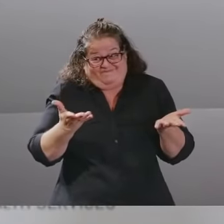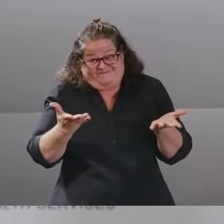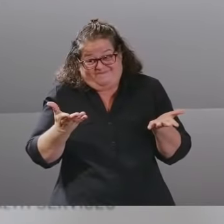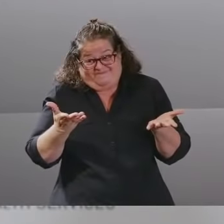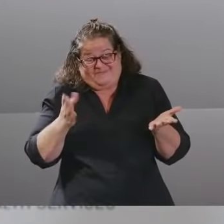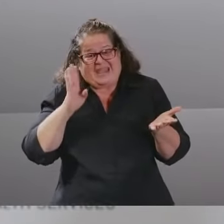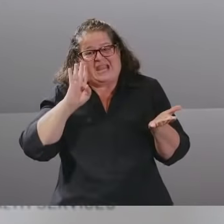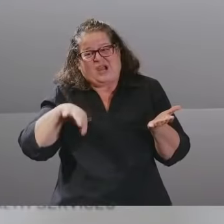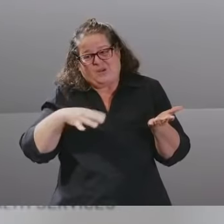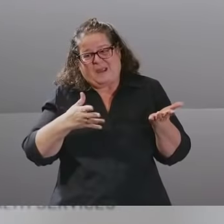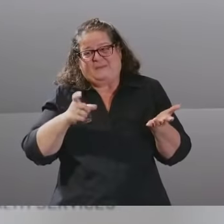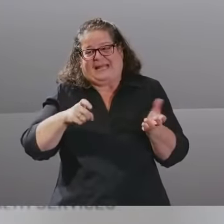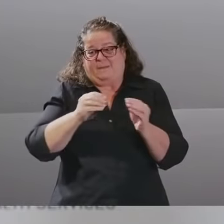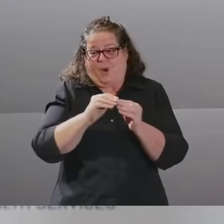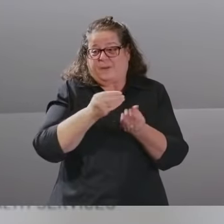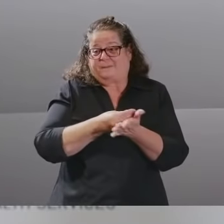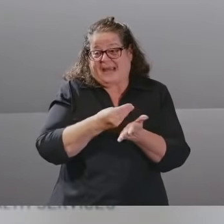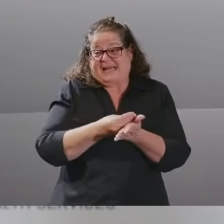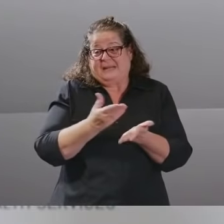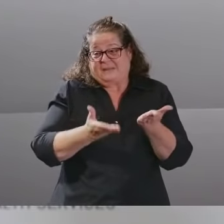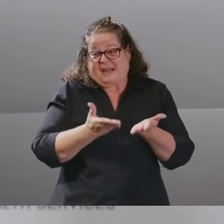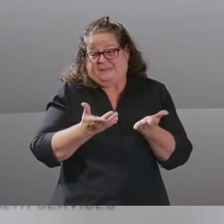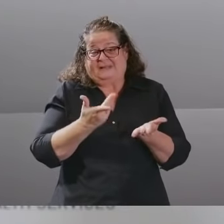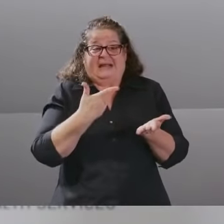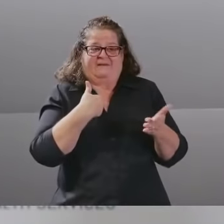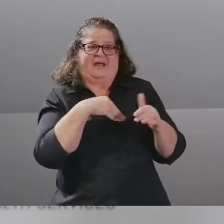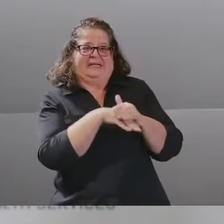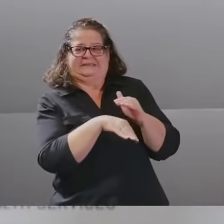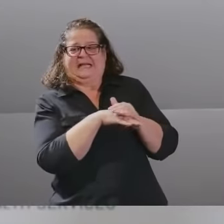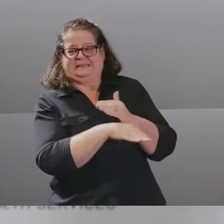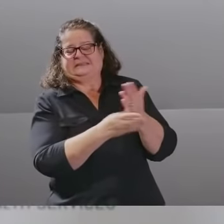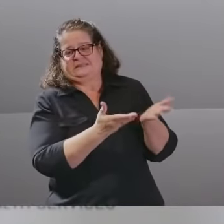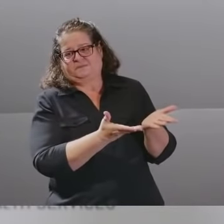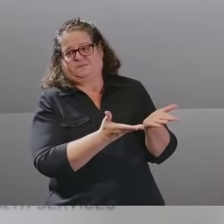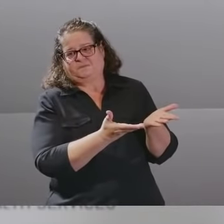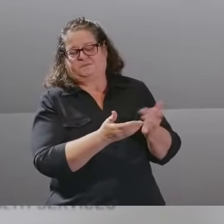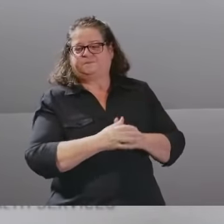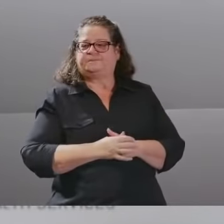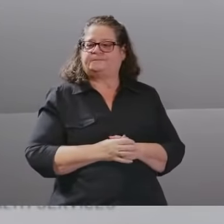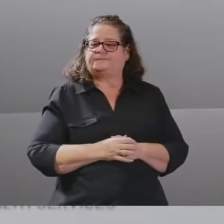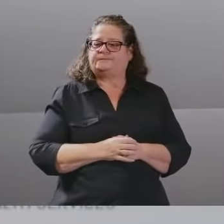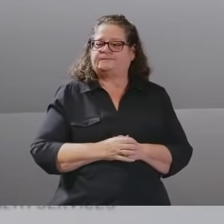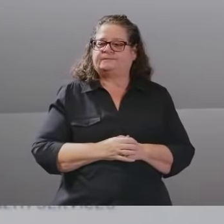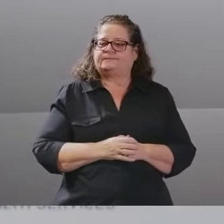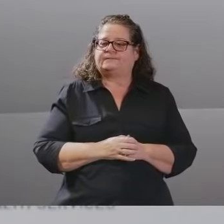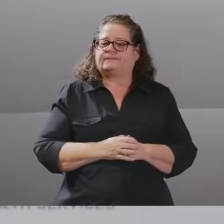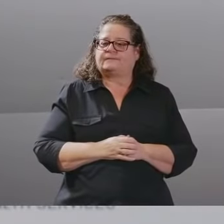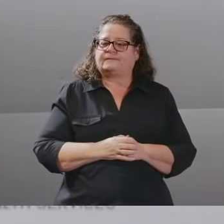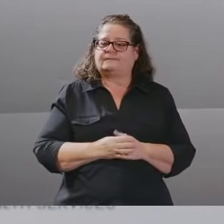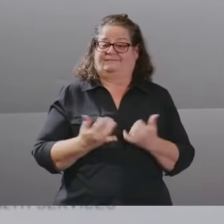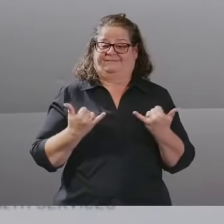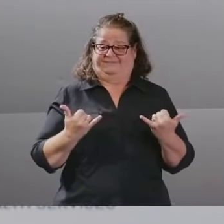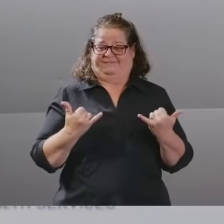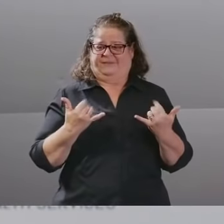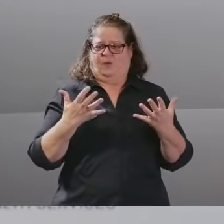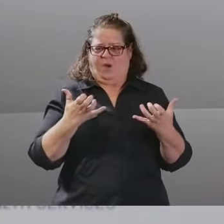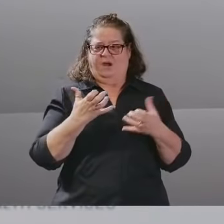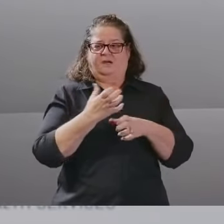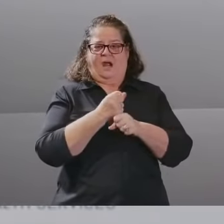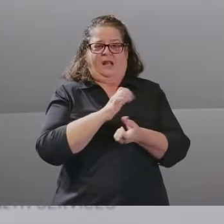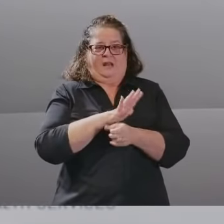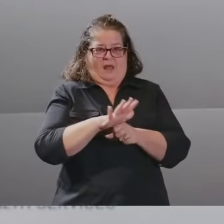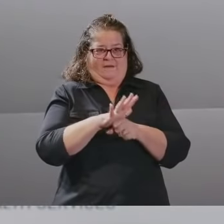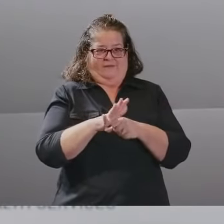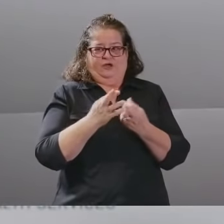money, we have access to more money. What we wanted to do is shore up our resources right now, make sure that we are